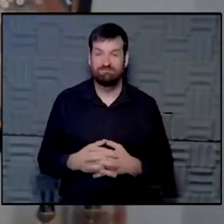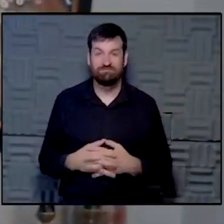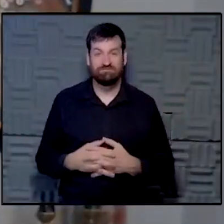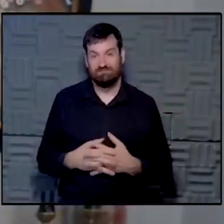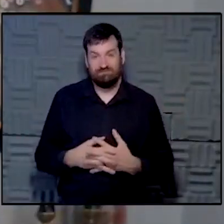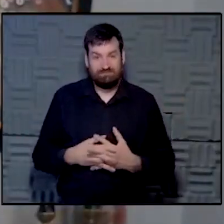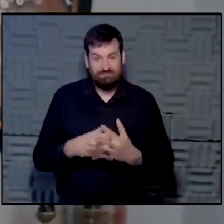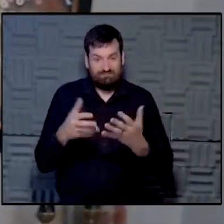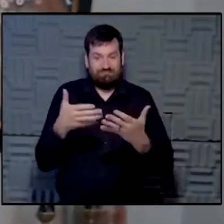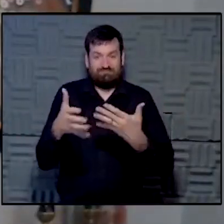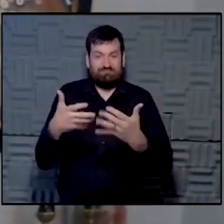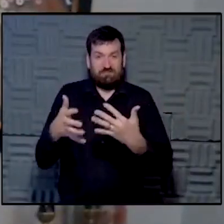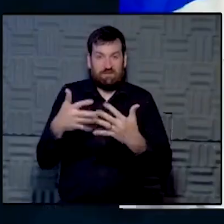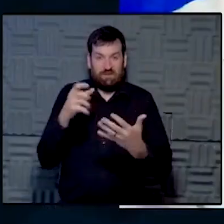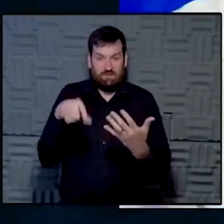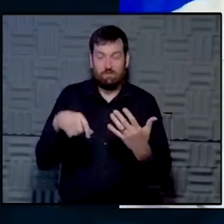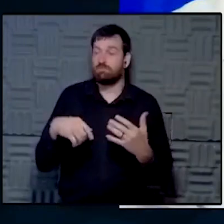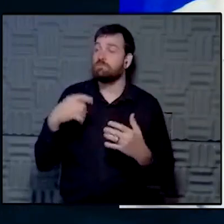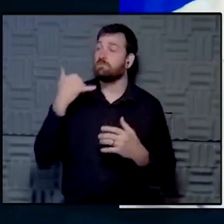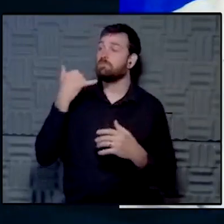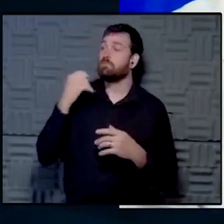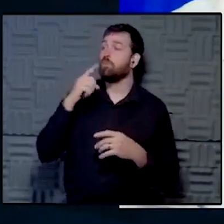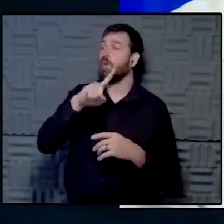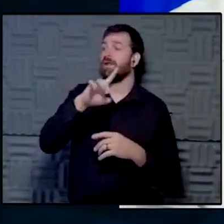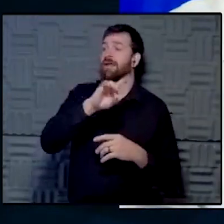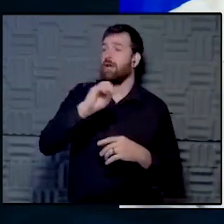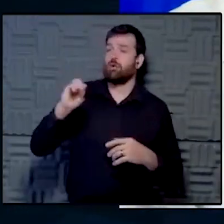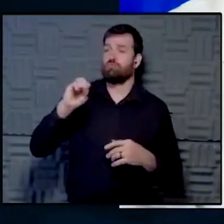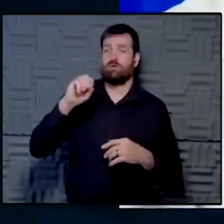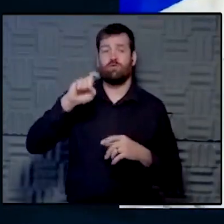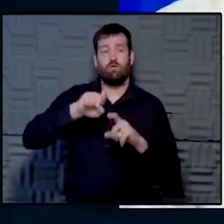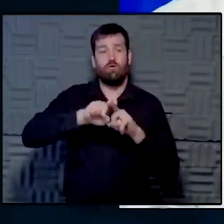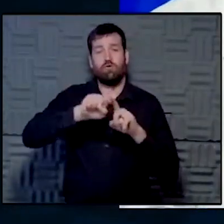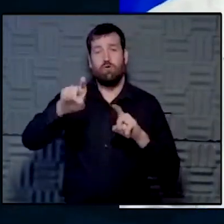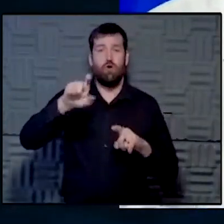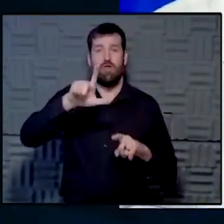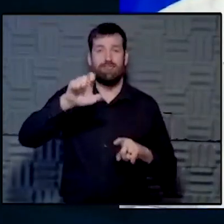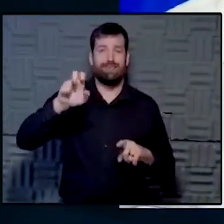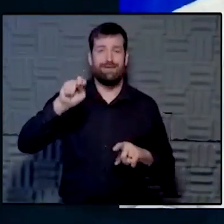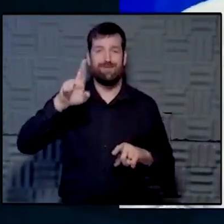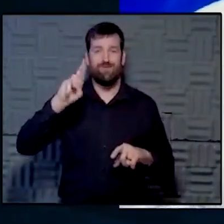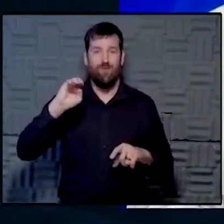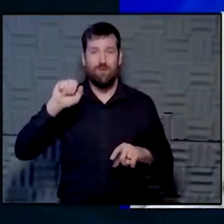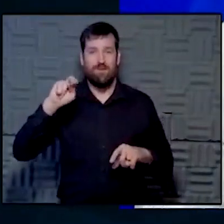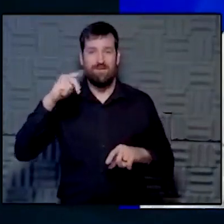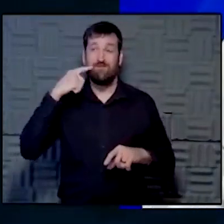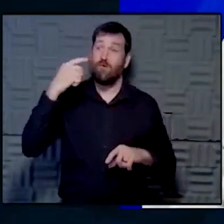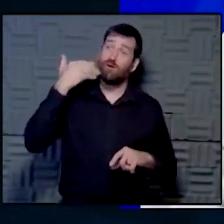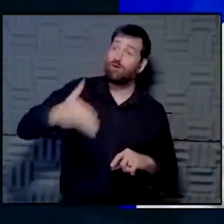do it any way we can. 1-800-CALL Lee Norman for a good time. I like that. That's right there with the vaccine and